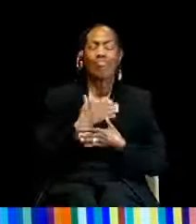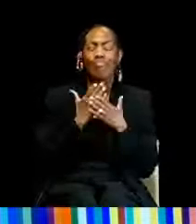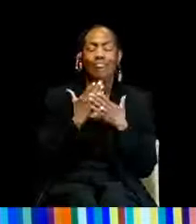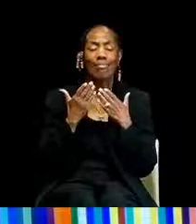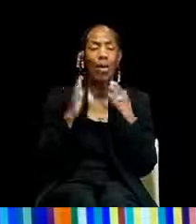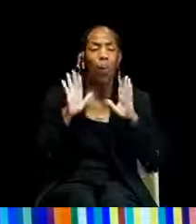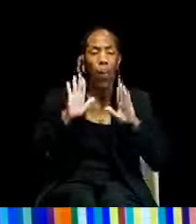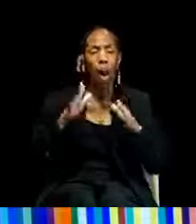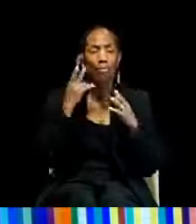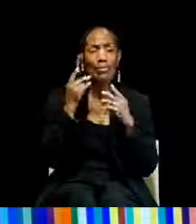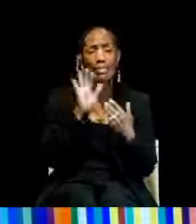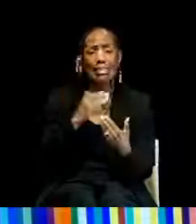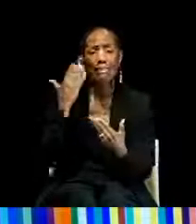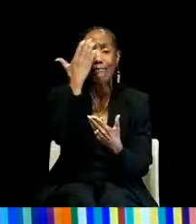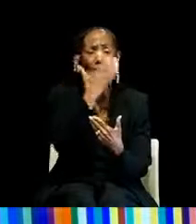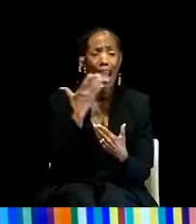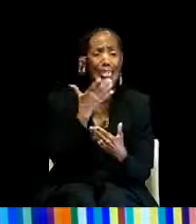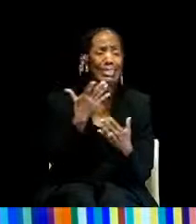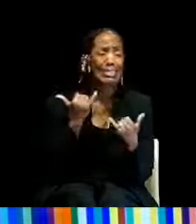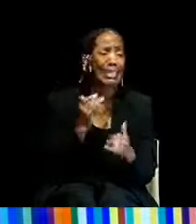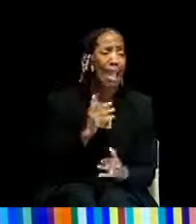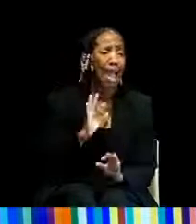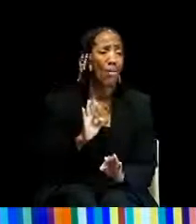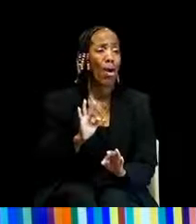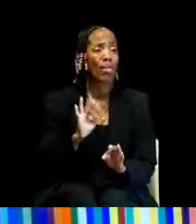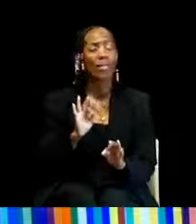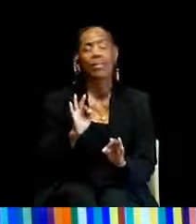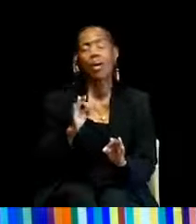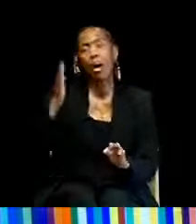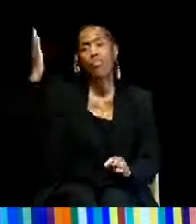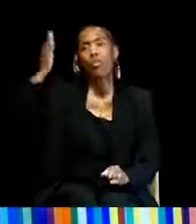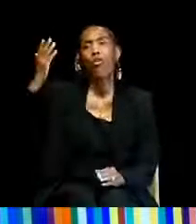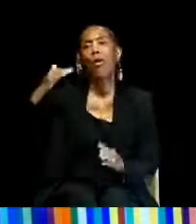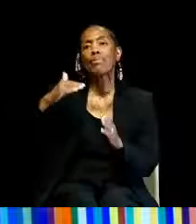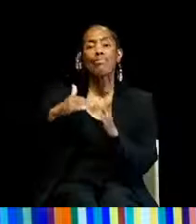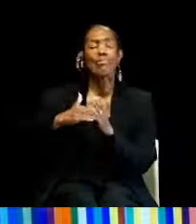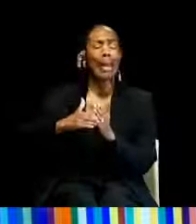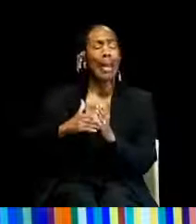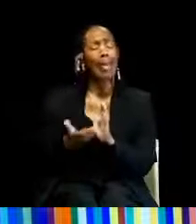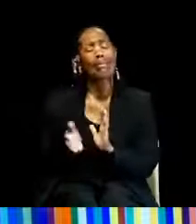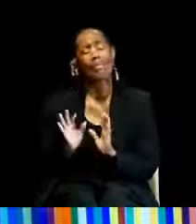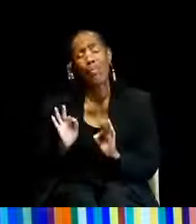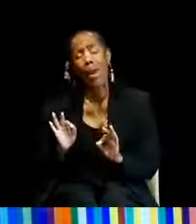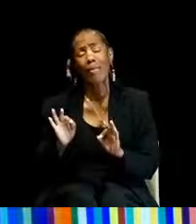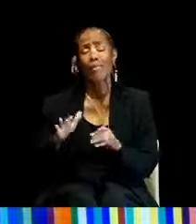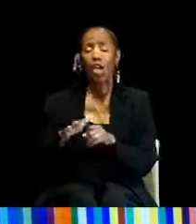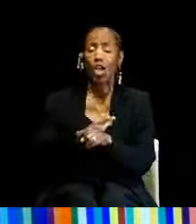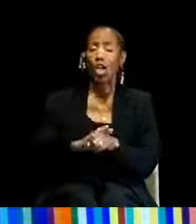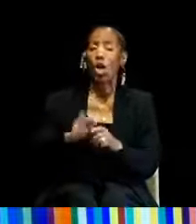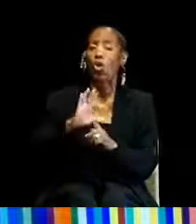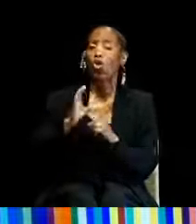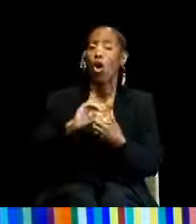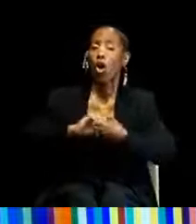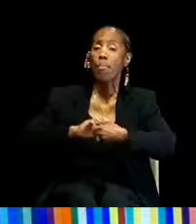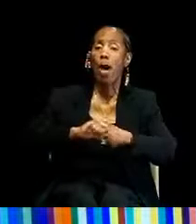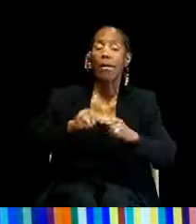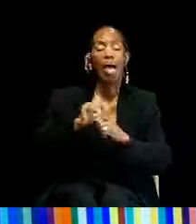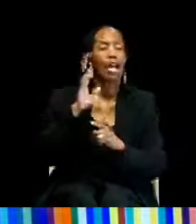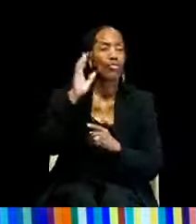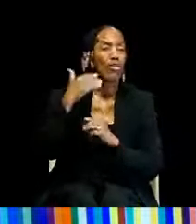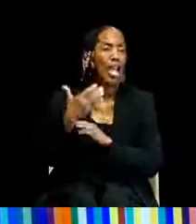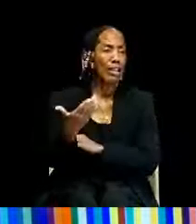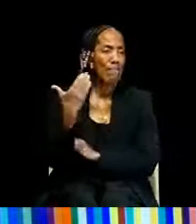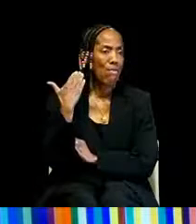see faces, and we're really happy to be, you know, presenting programs like this with wonderful local cultural partners like Creative